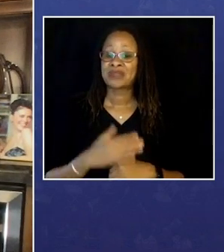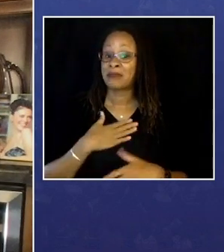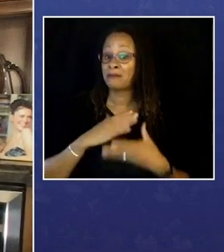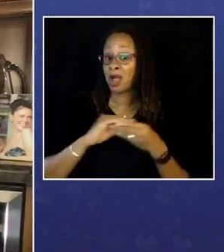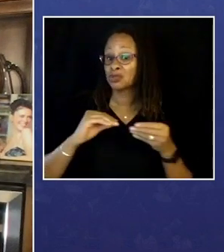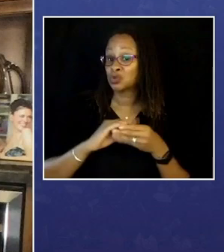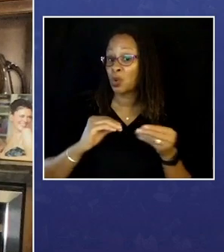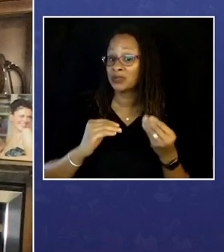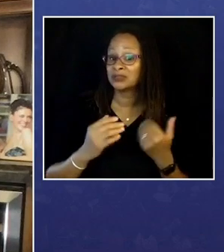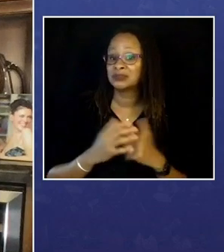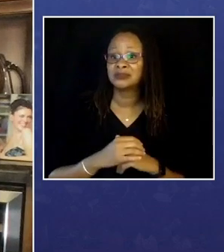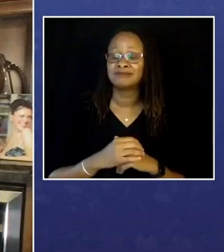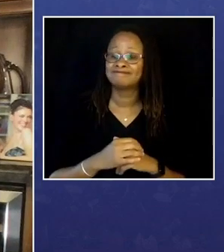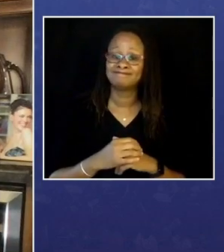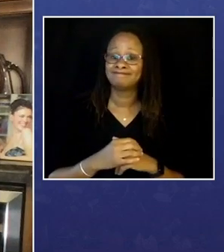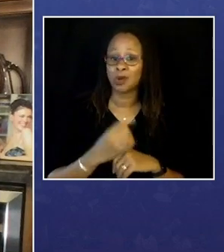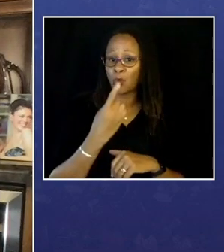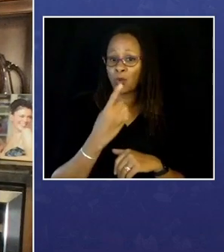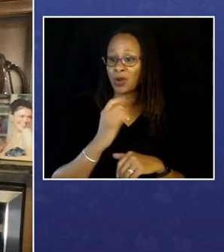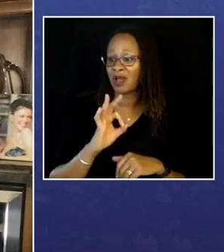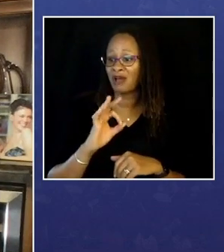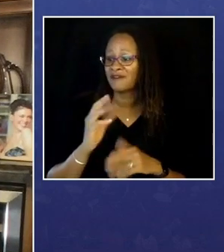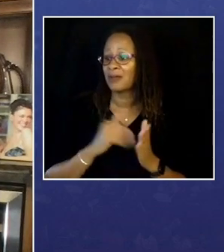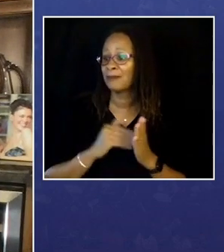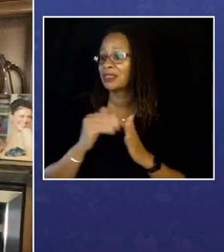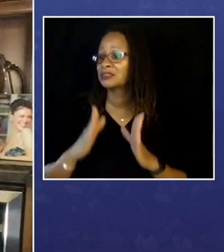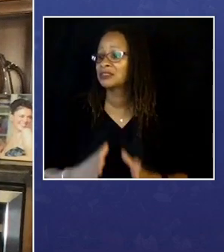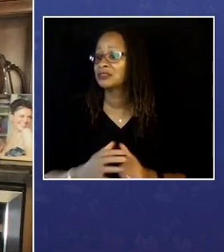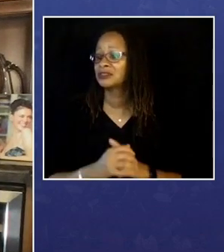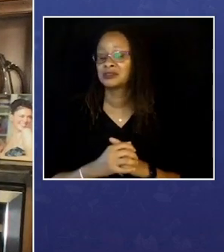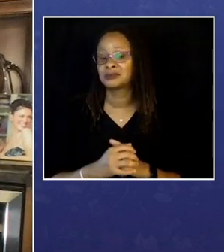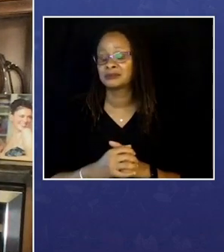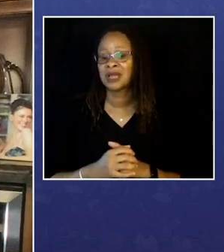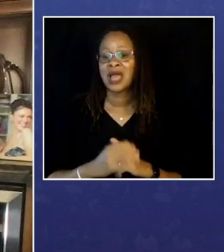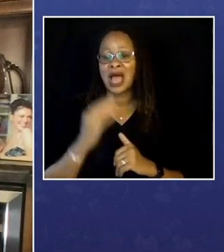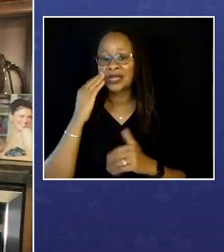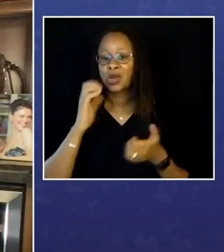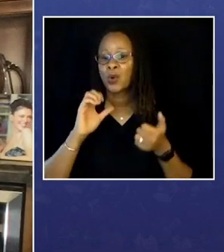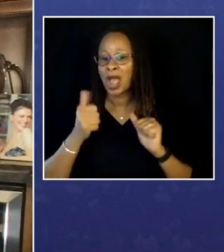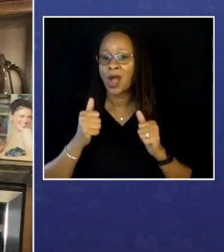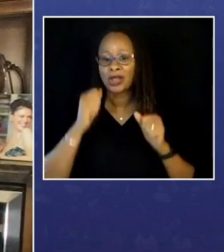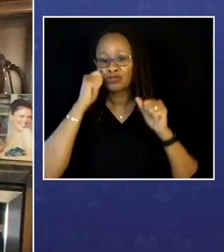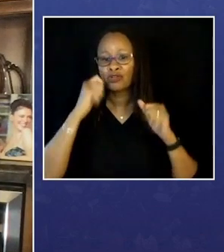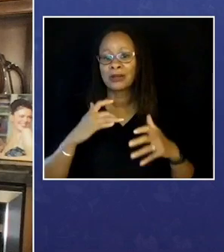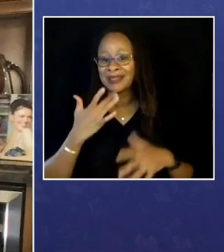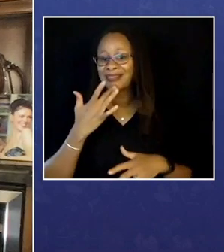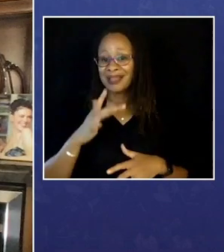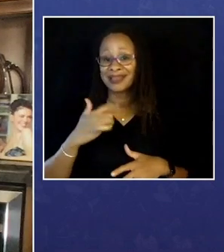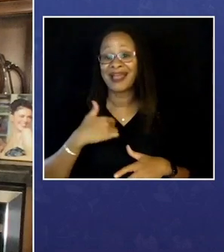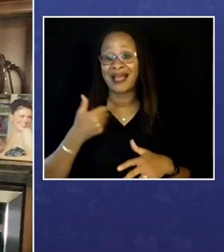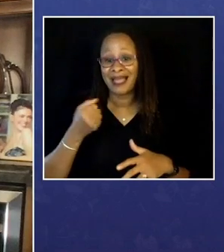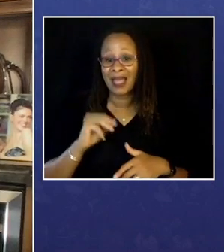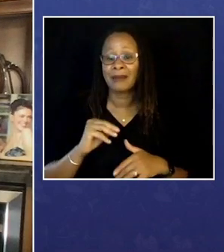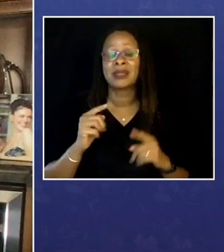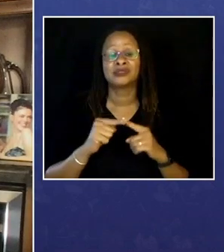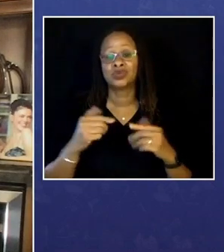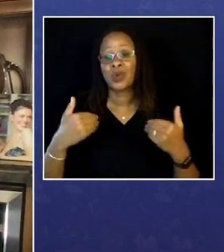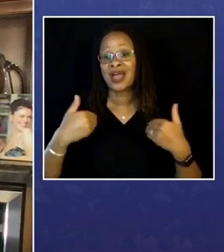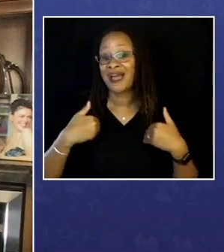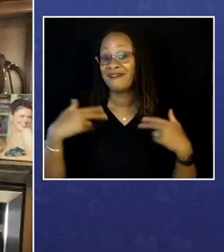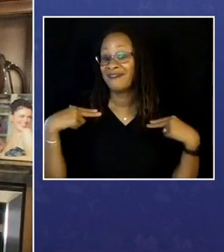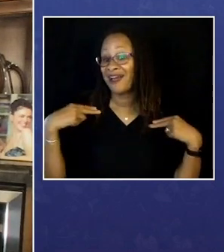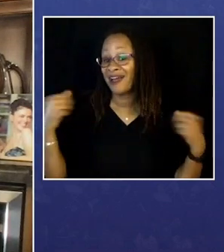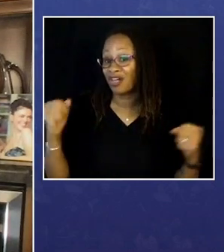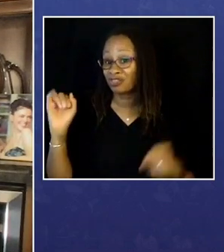My story is just one of millions, and I know how incredibly fortunate I am to